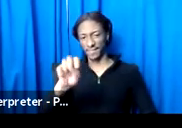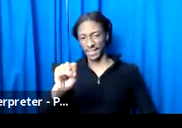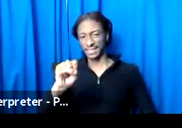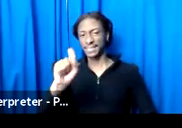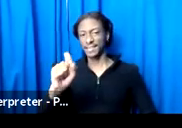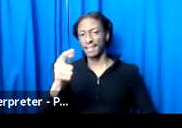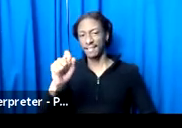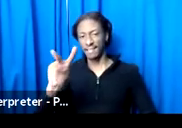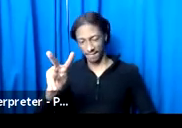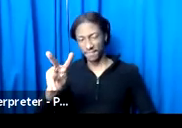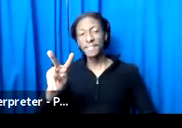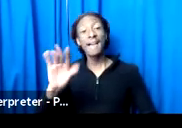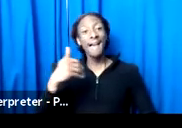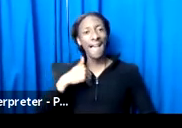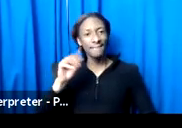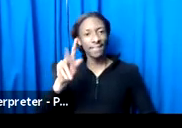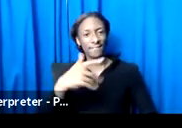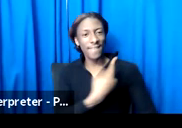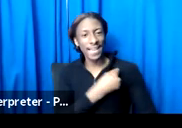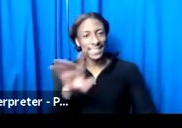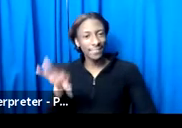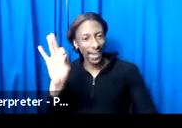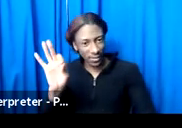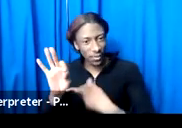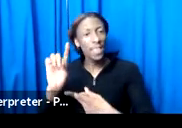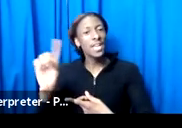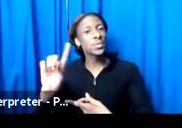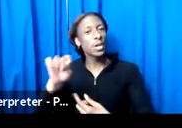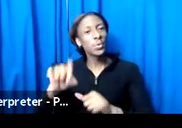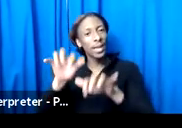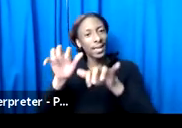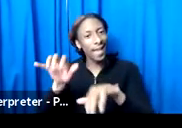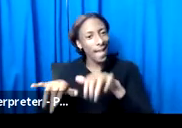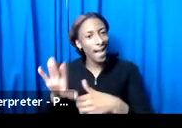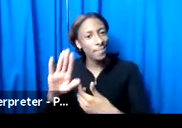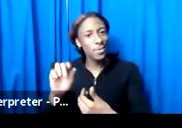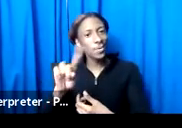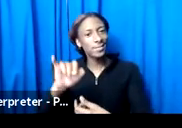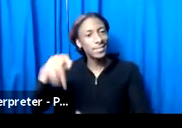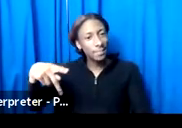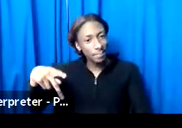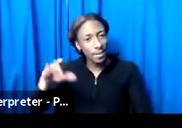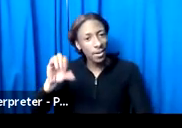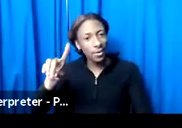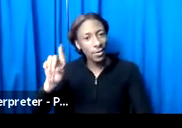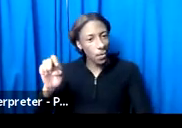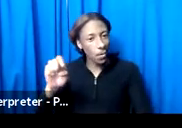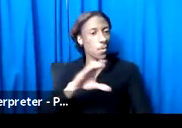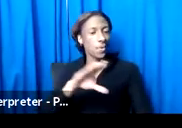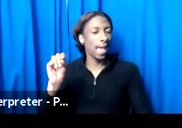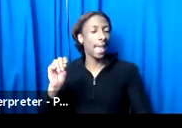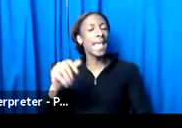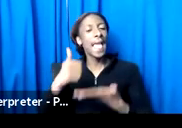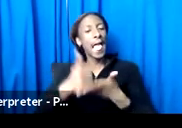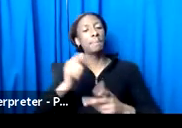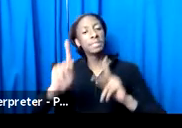have the vaccine finder, and it's a section that you are able to type in your zip code, and you're able to, it helps people to